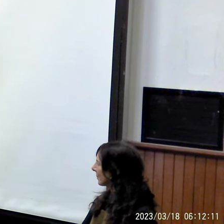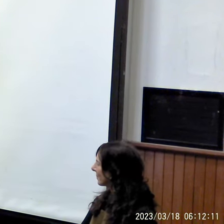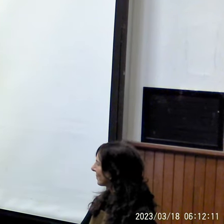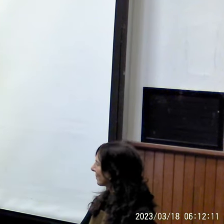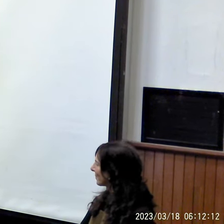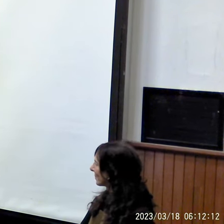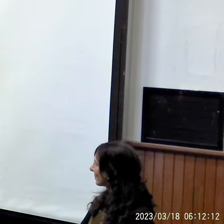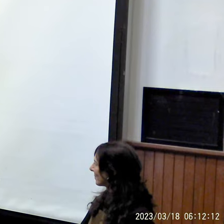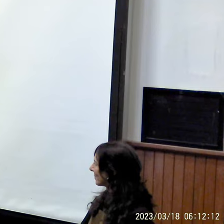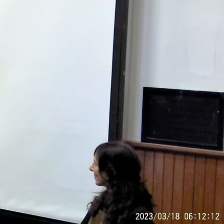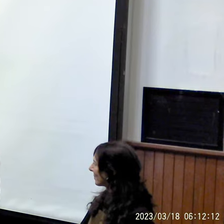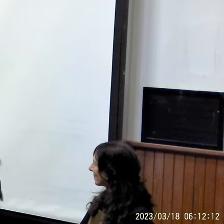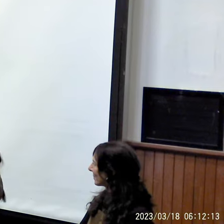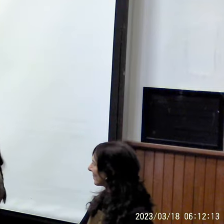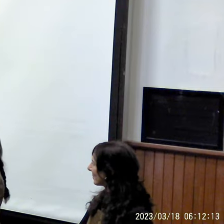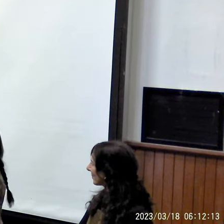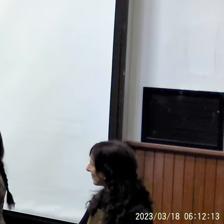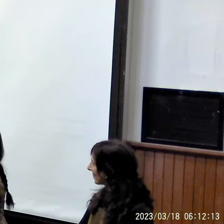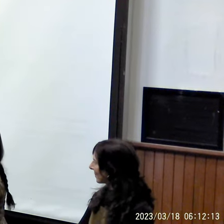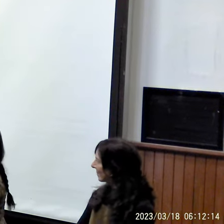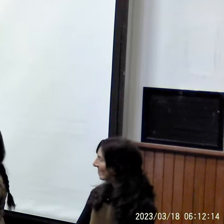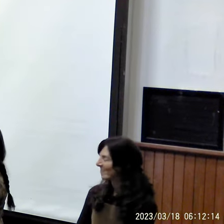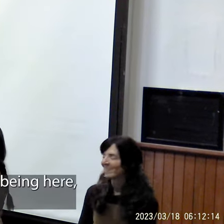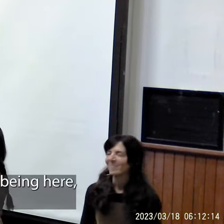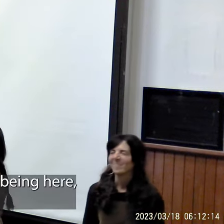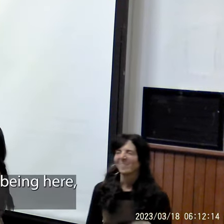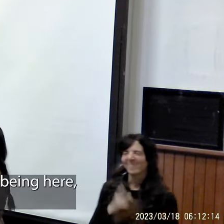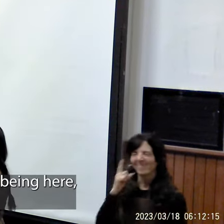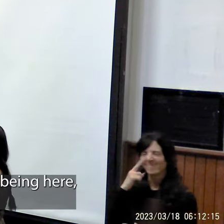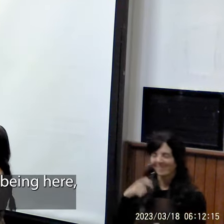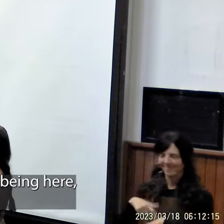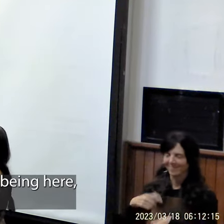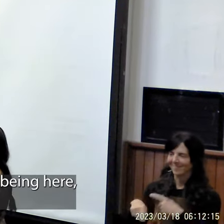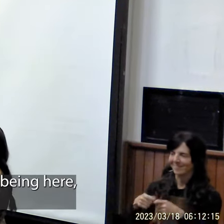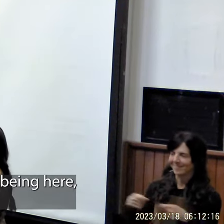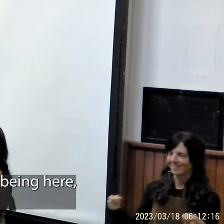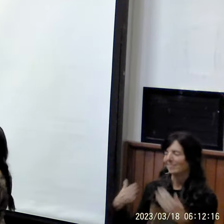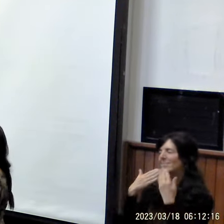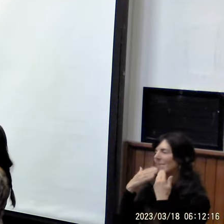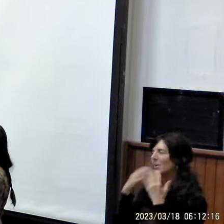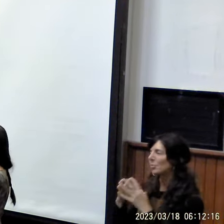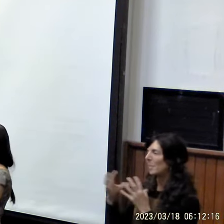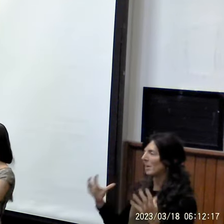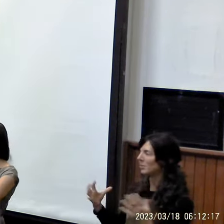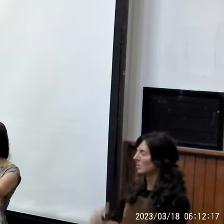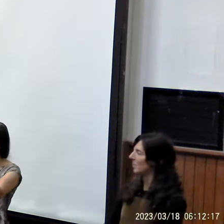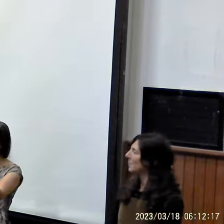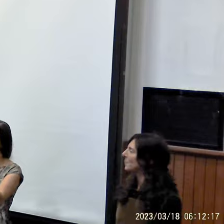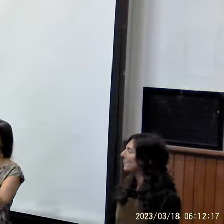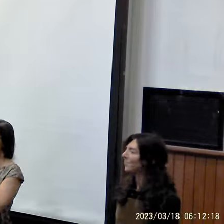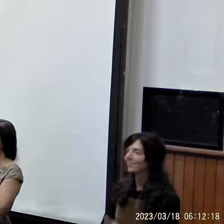I think we have come to the end of our time. I just want to thank all of you so much for joining us.